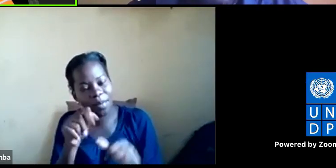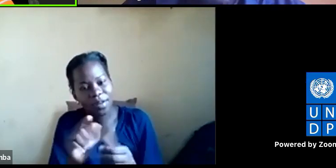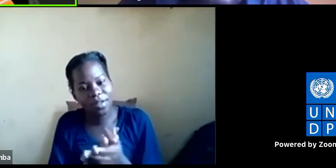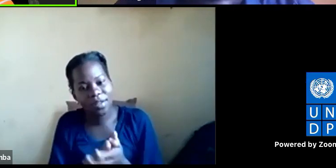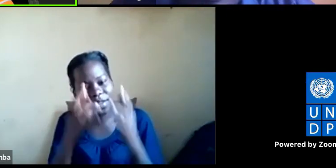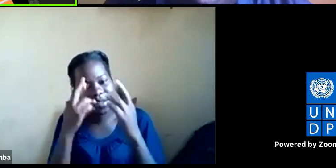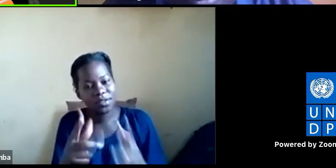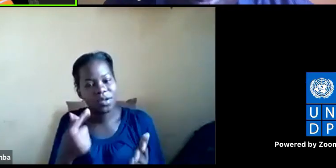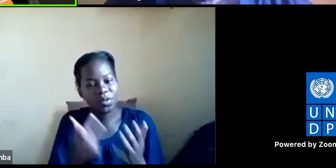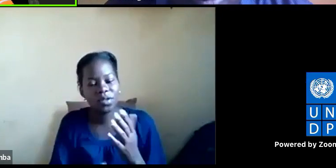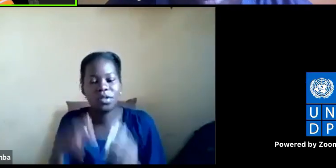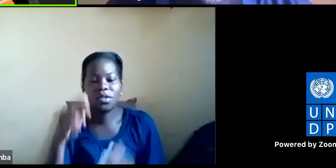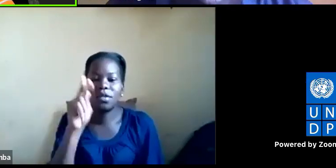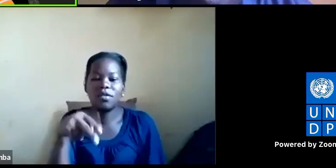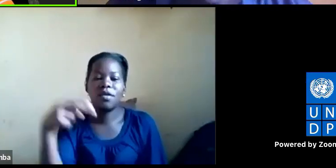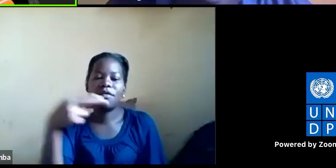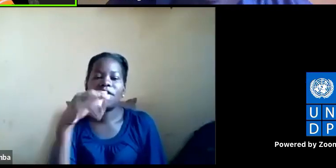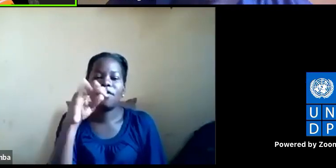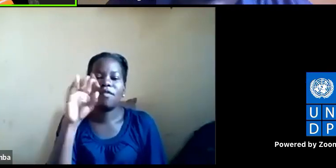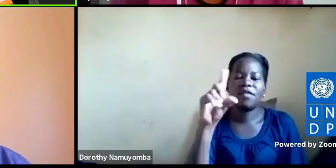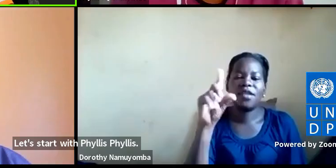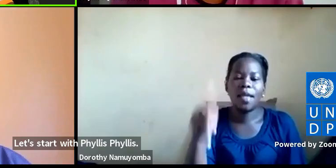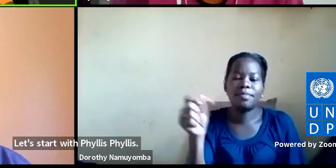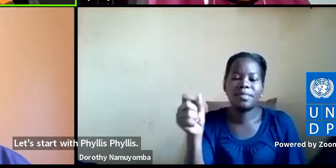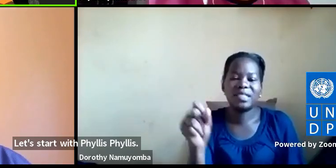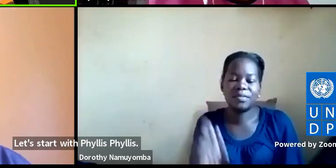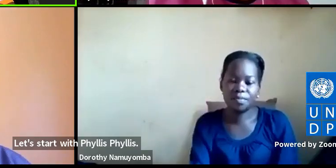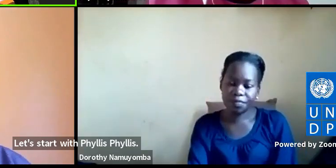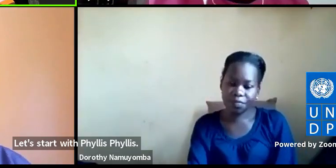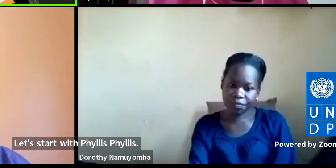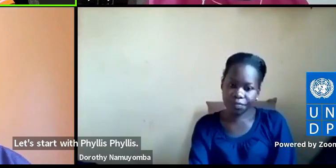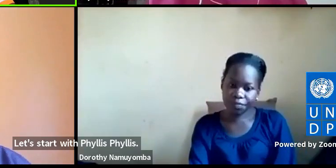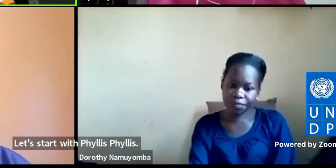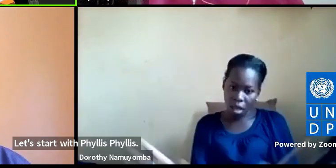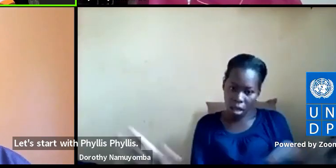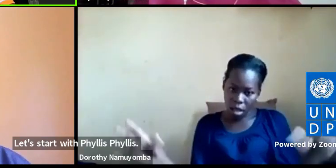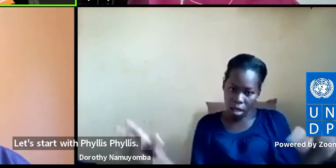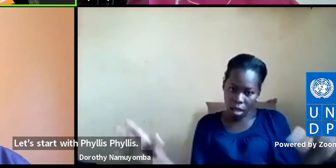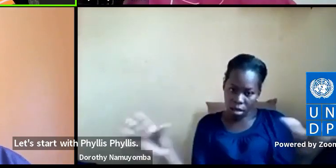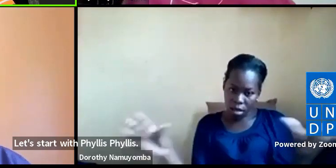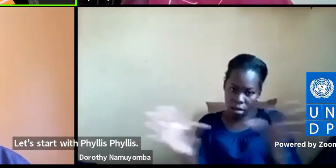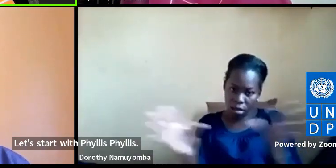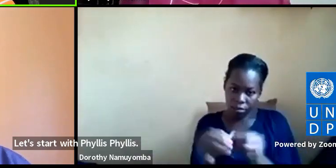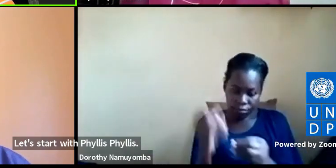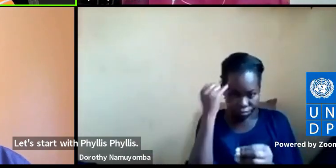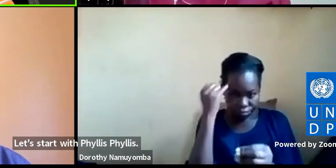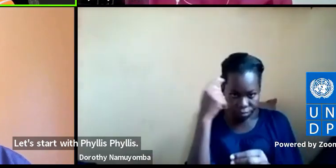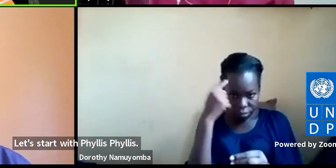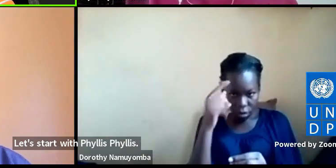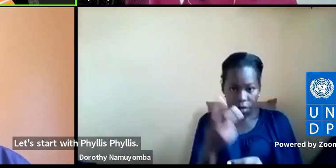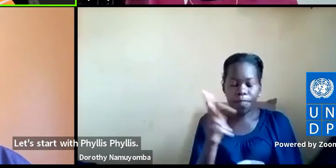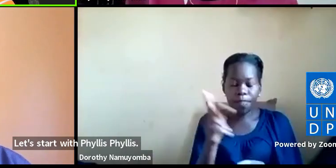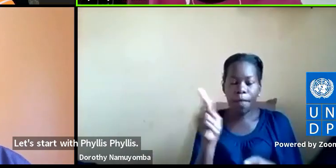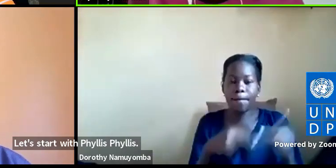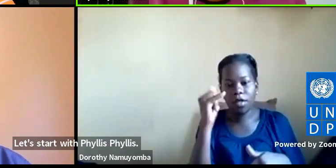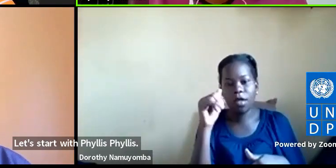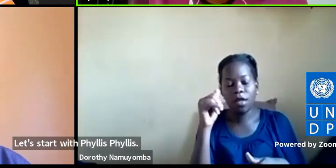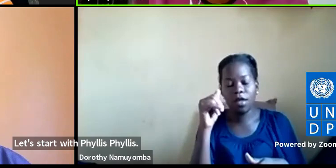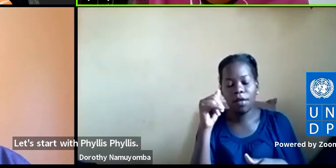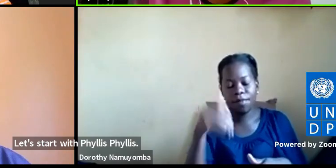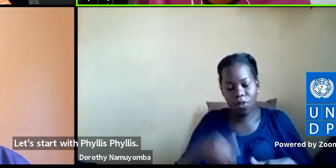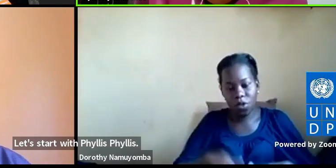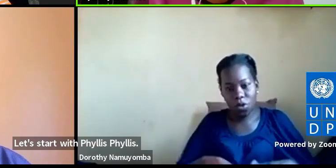Phyllis. Phyllis, final thoughts for the participants on the Youth Ideathon. Yes, to